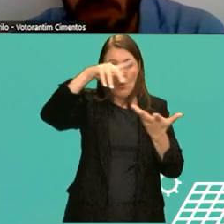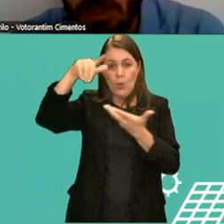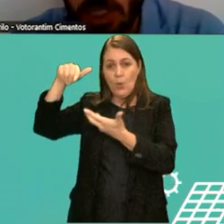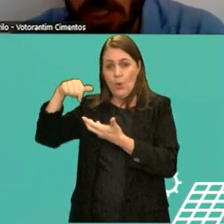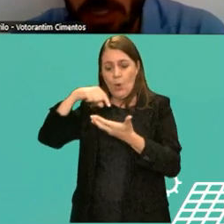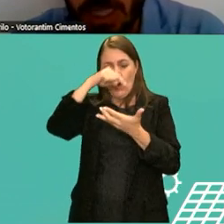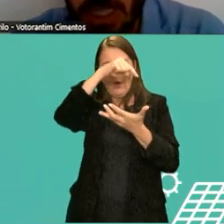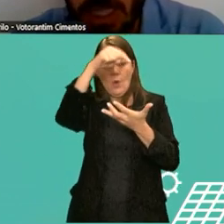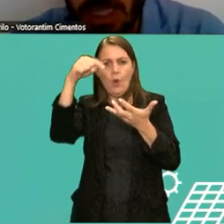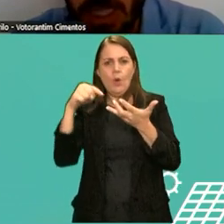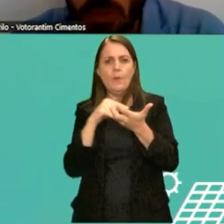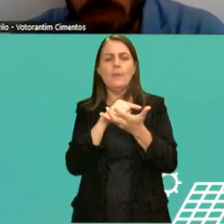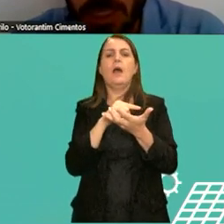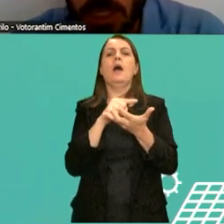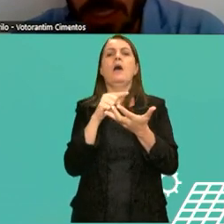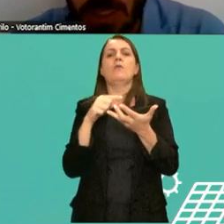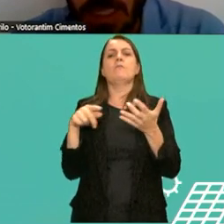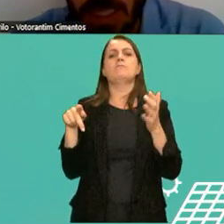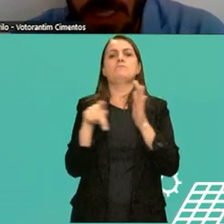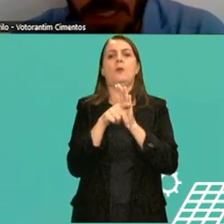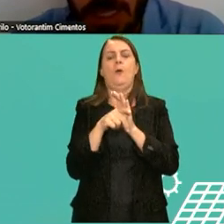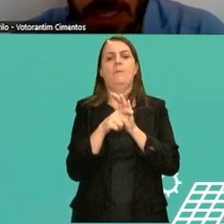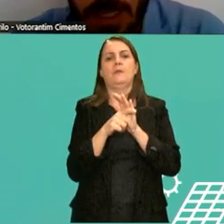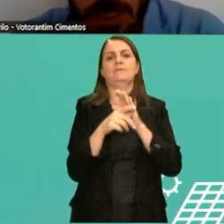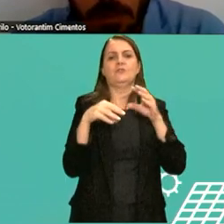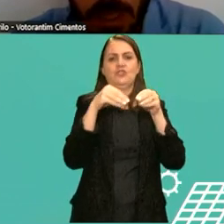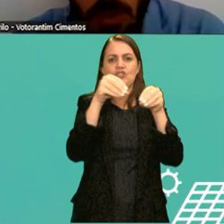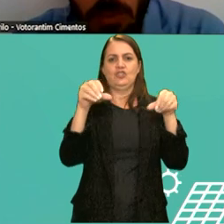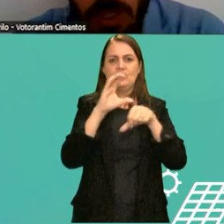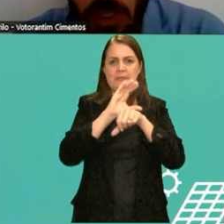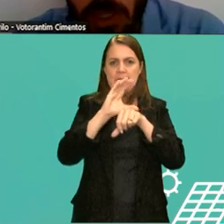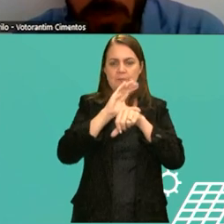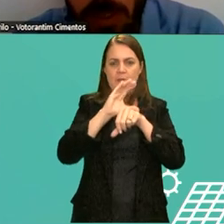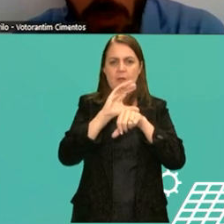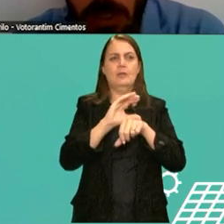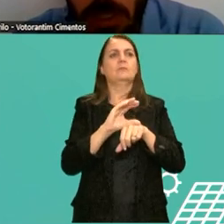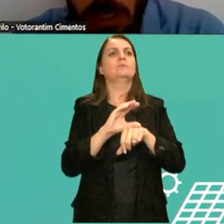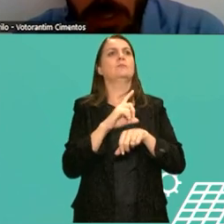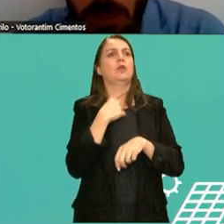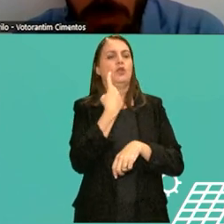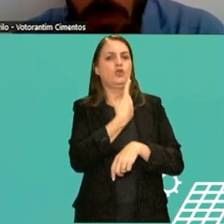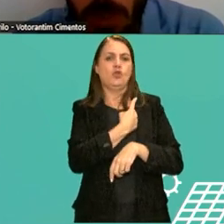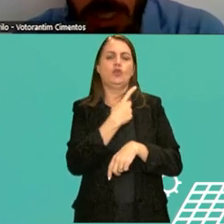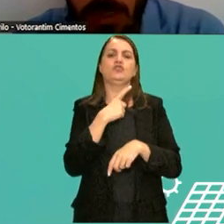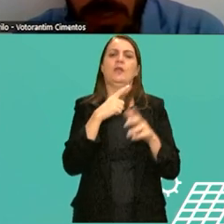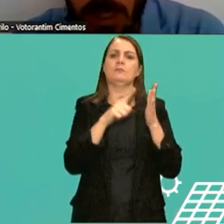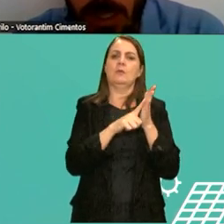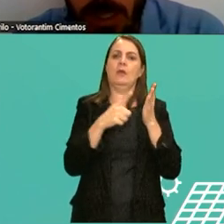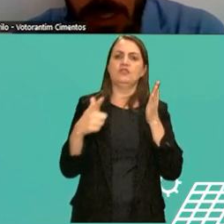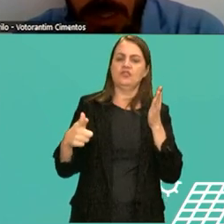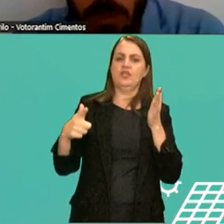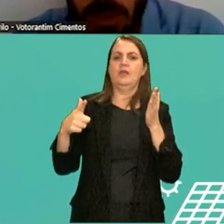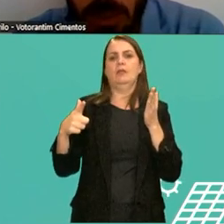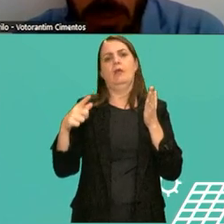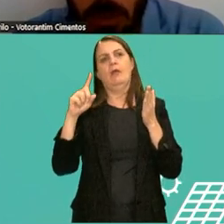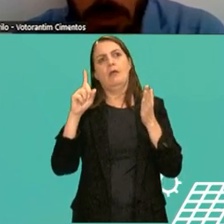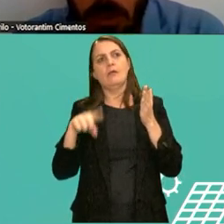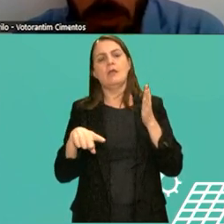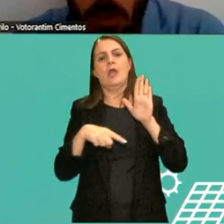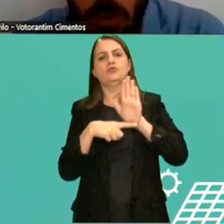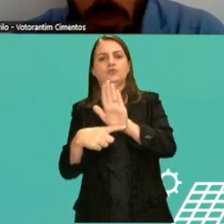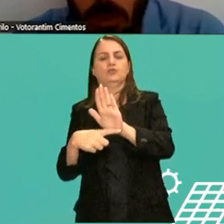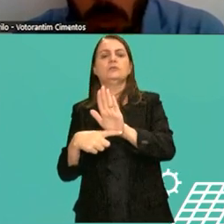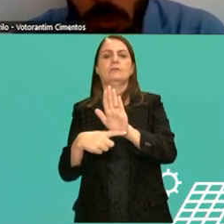interacts around the world in a pre-competitive agenda, an agenda that favors